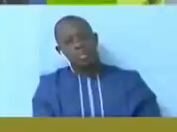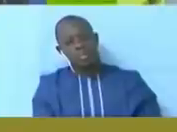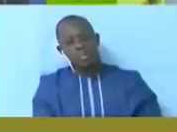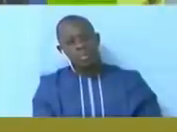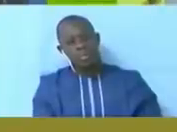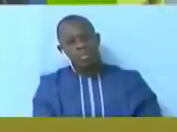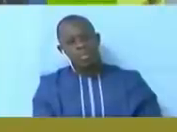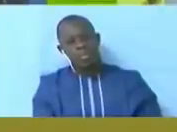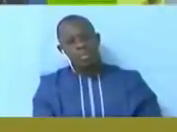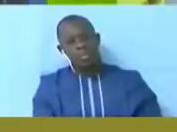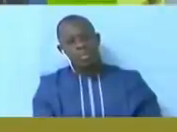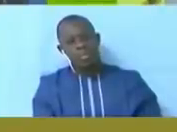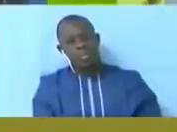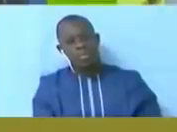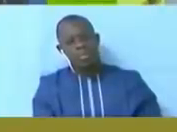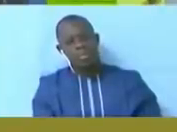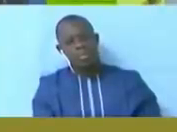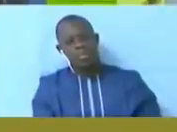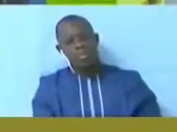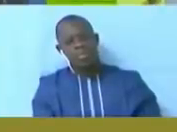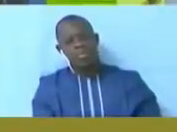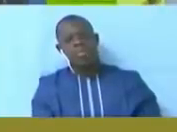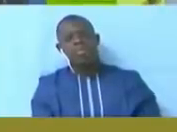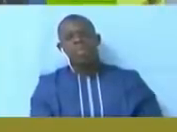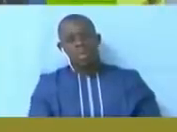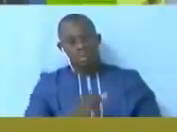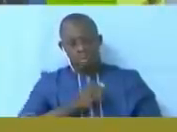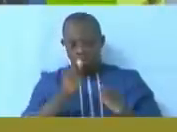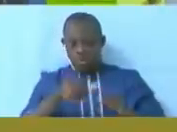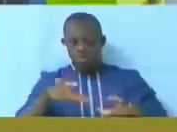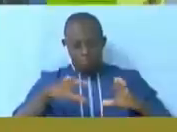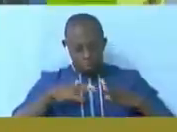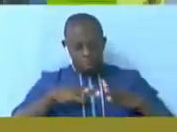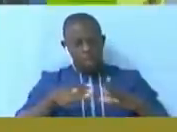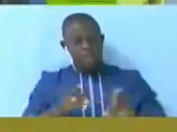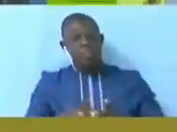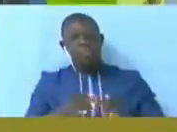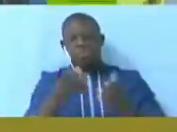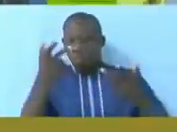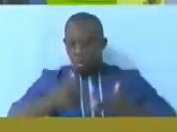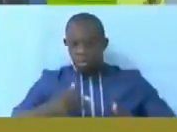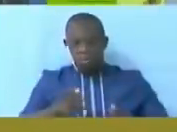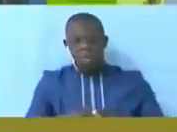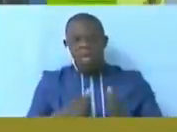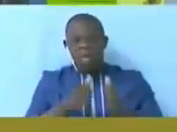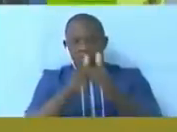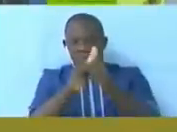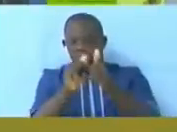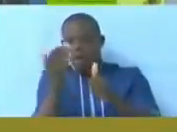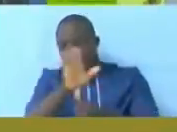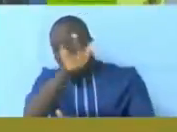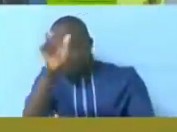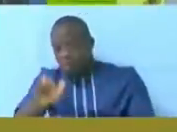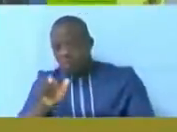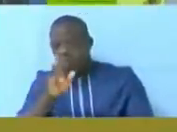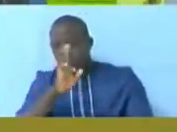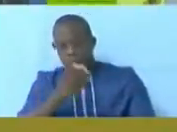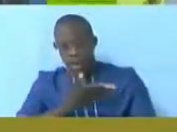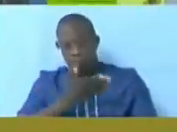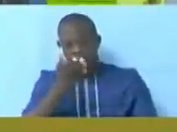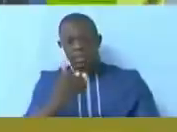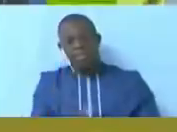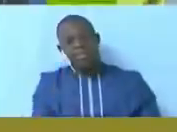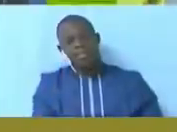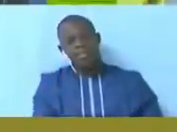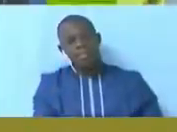I was willing to engage headlong that person, no matter who he is. Be parerin ne puruka bismillah waado koku nyaaw nyaasi obe nyaaw ni mo